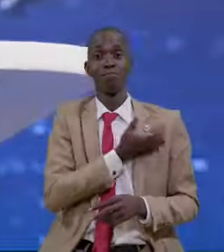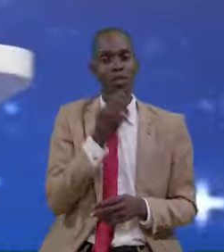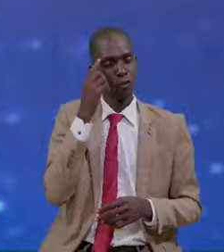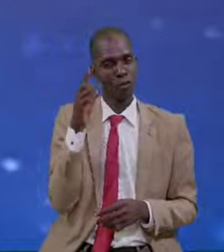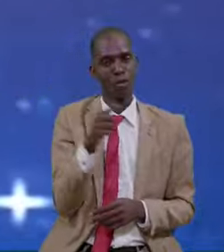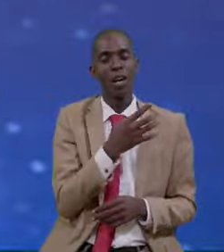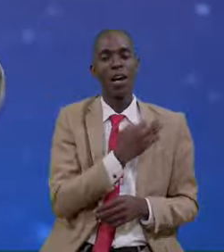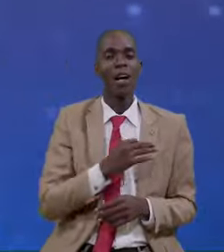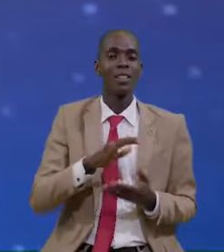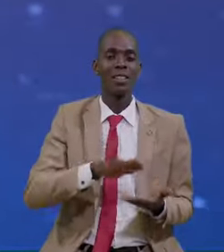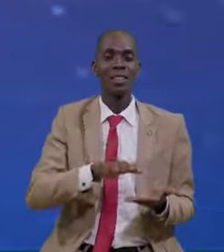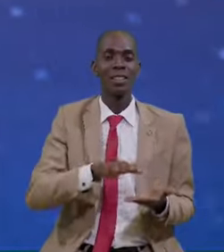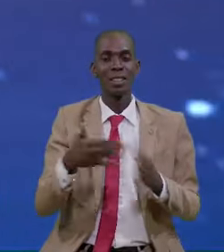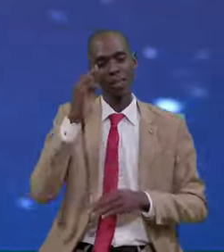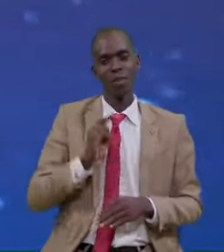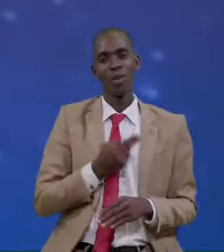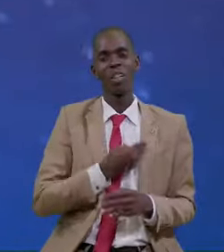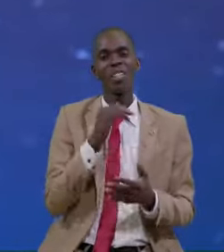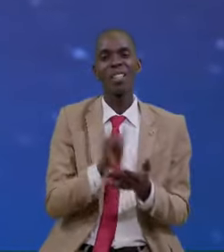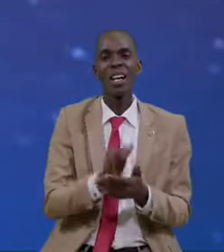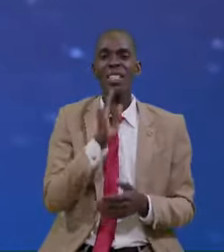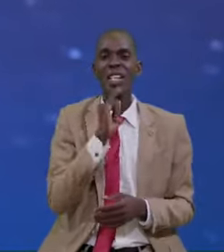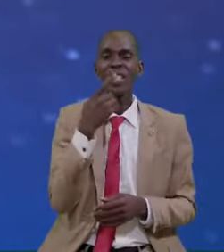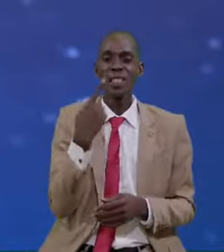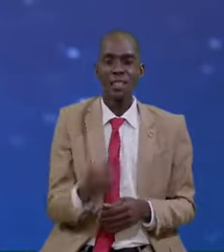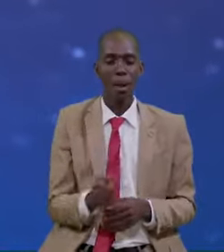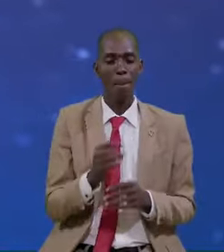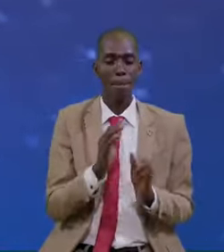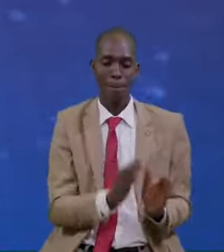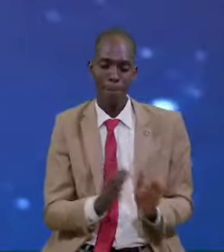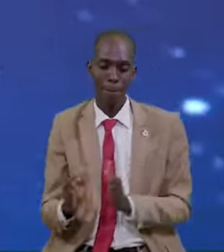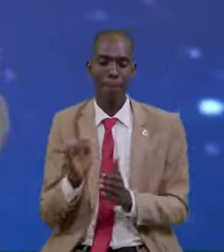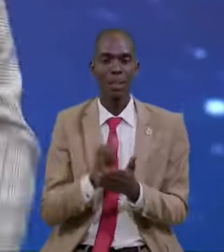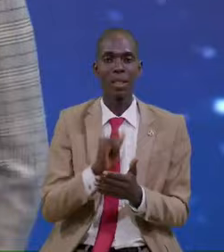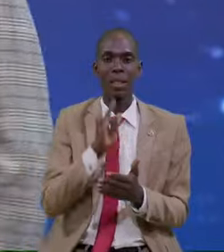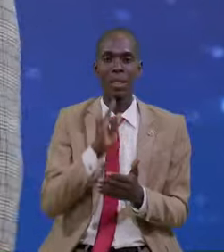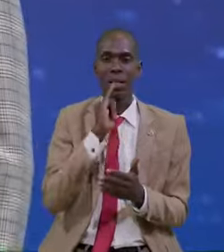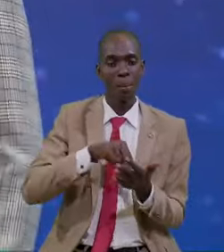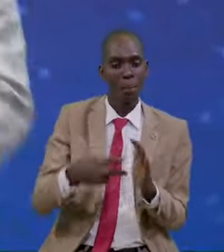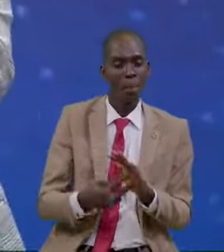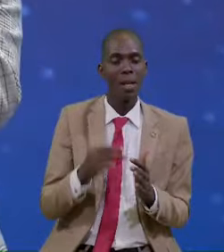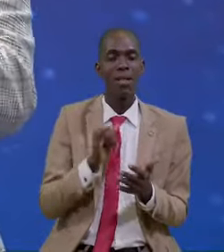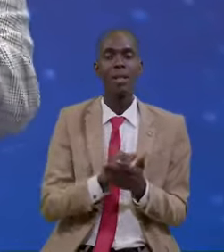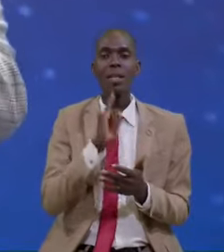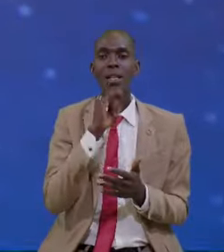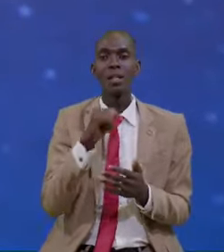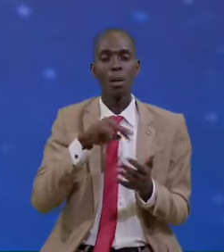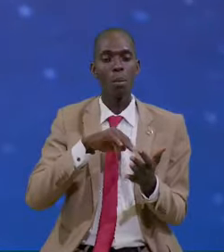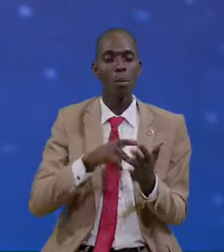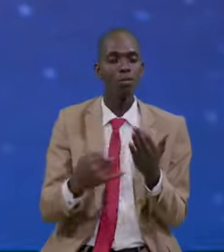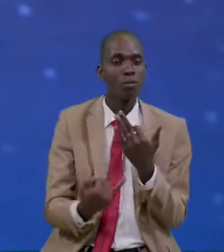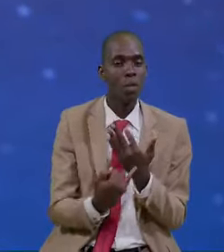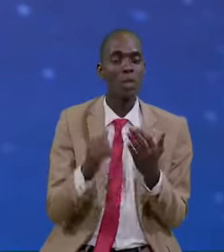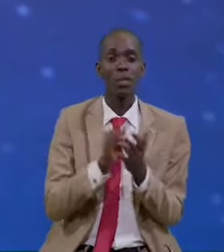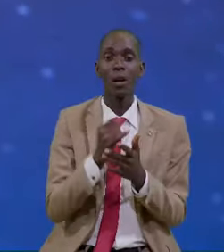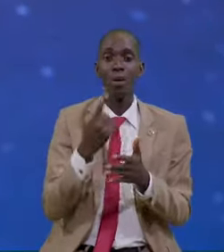us. That is the purpose. That is the plan. That is the project. That is what he came to do. And